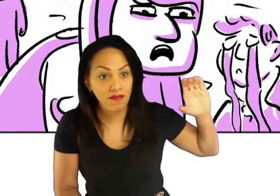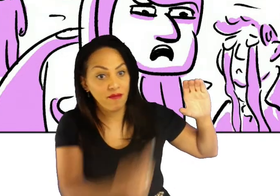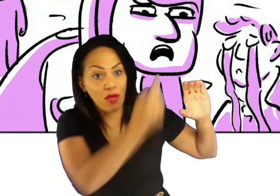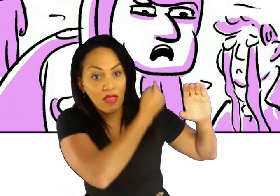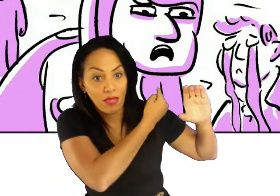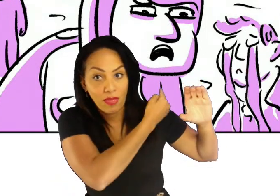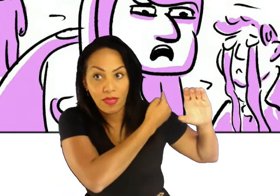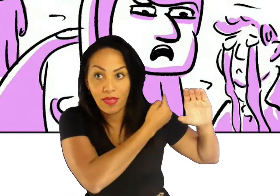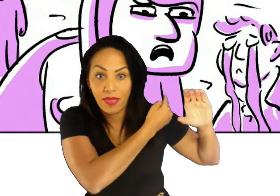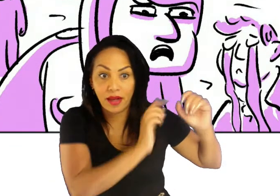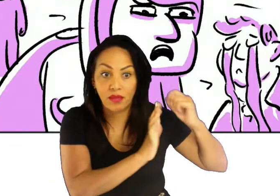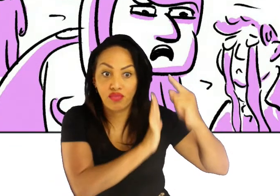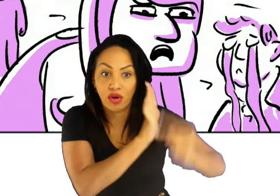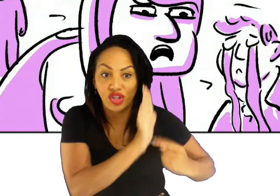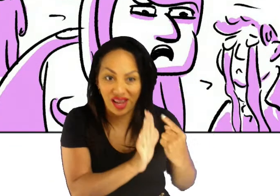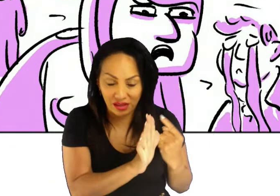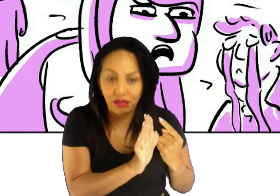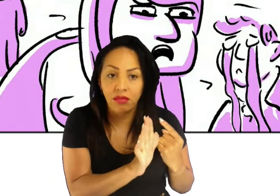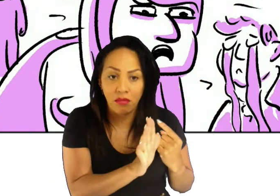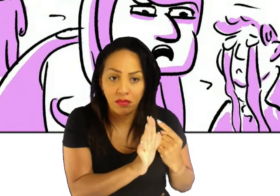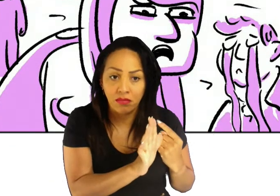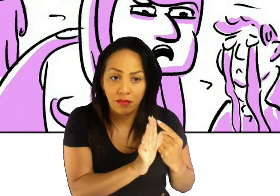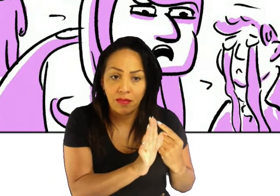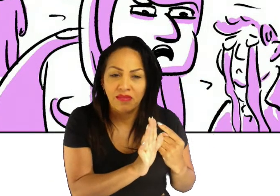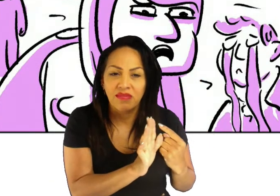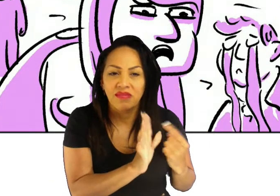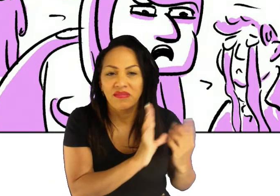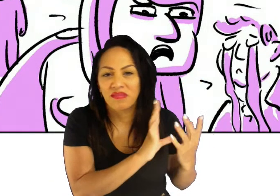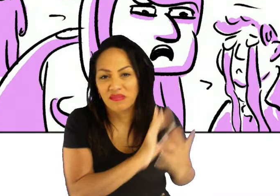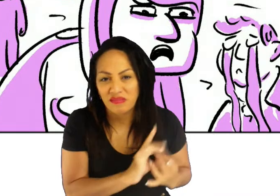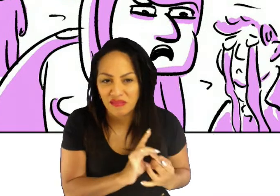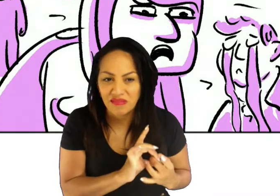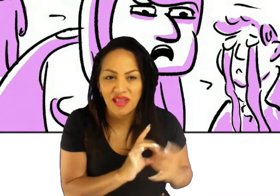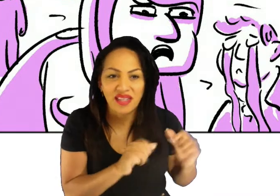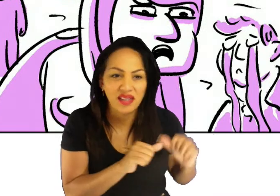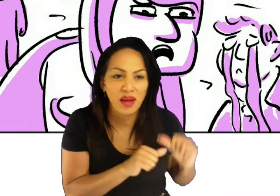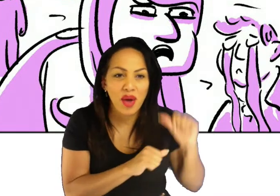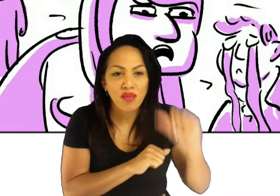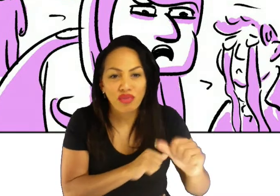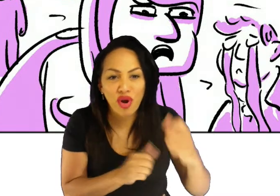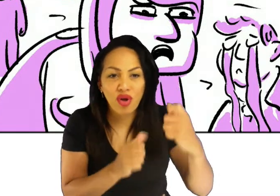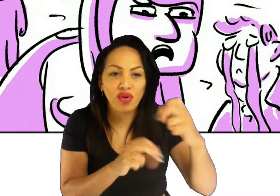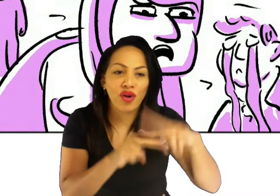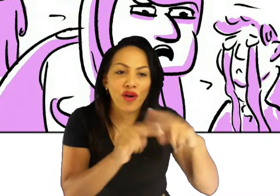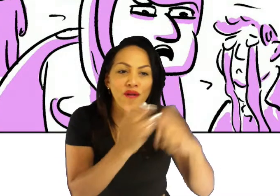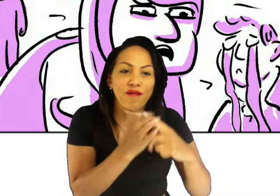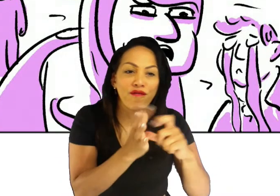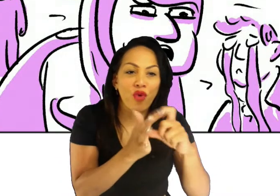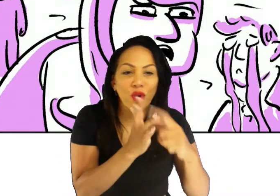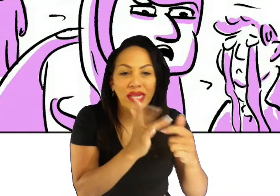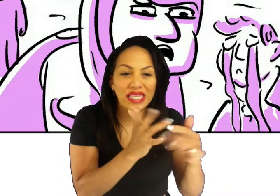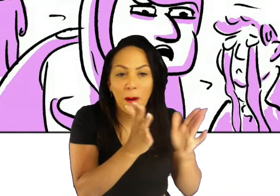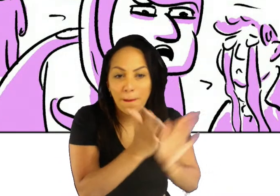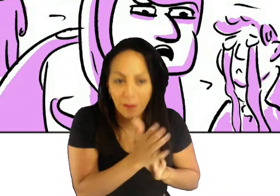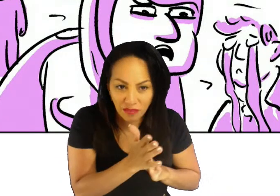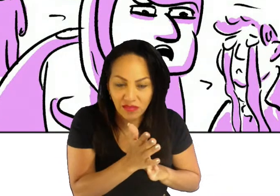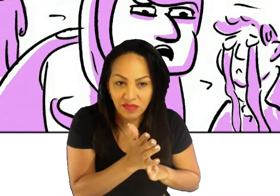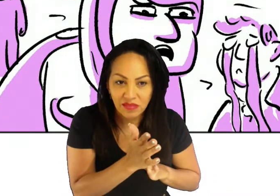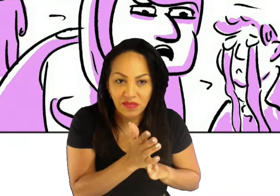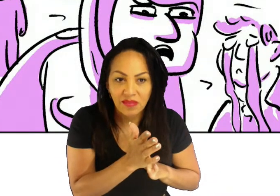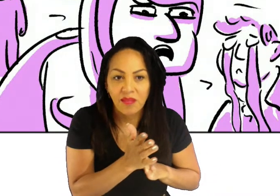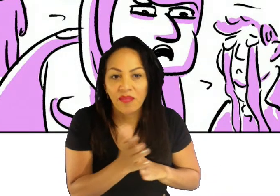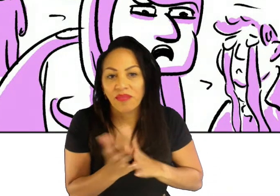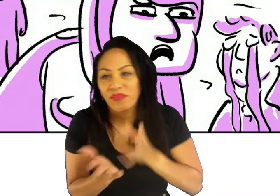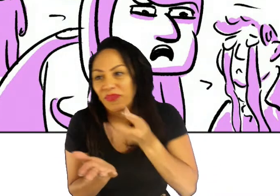It's something that is a side effect of post-Fordism, which is where we are currently at within capitalism. It's the idea that we moved away from